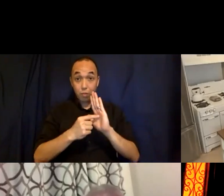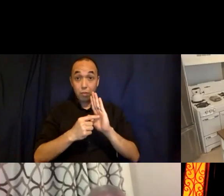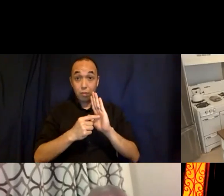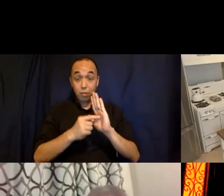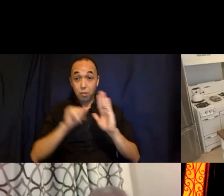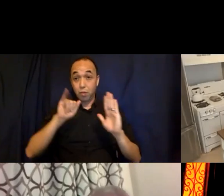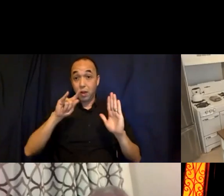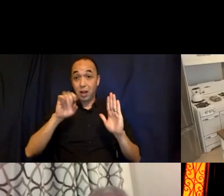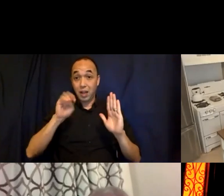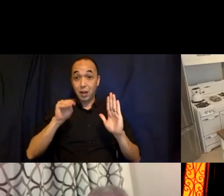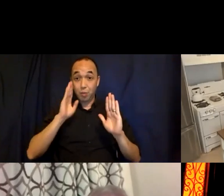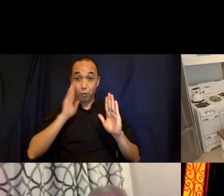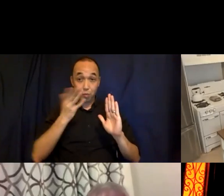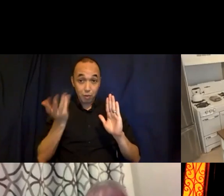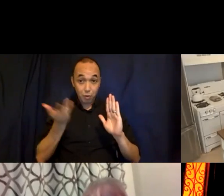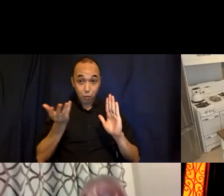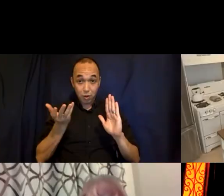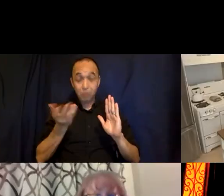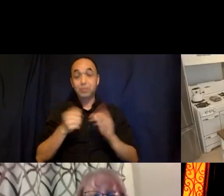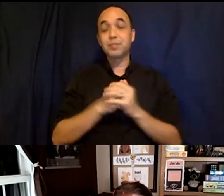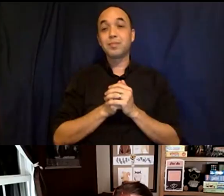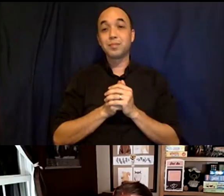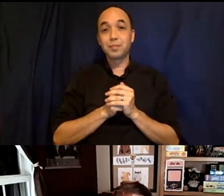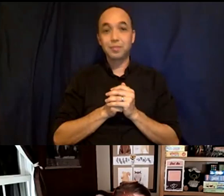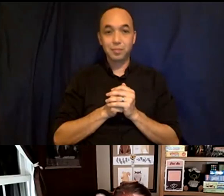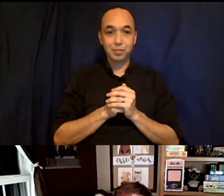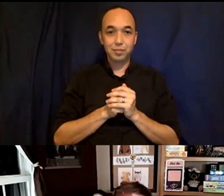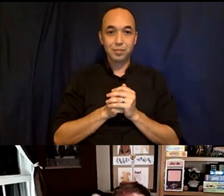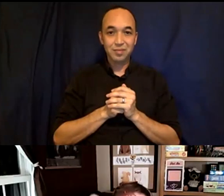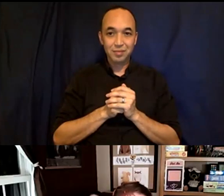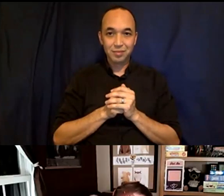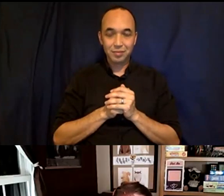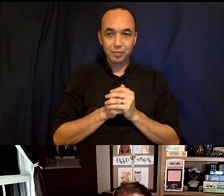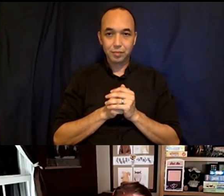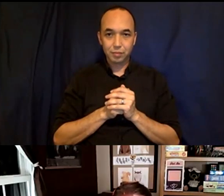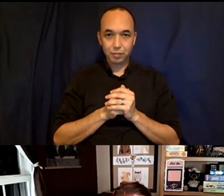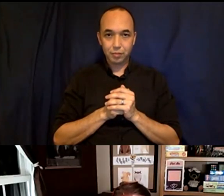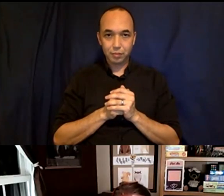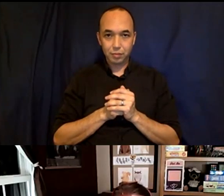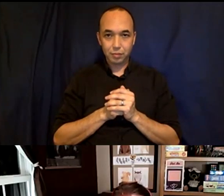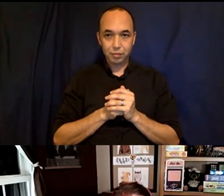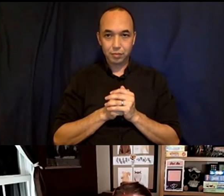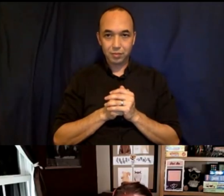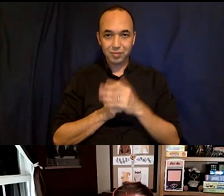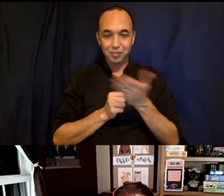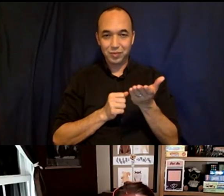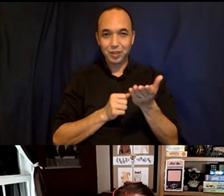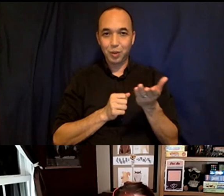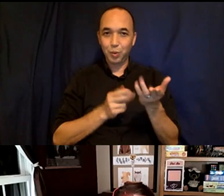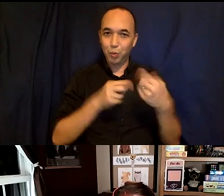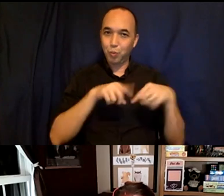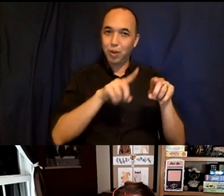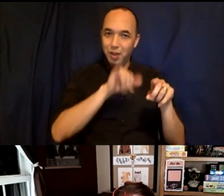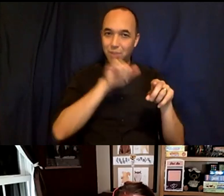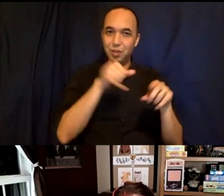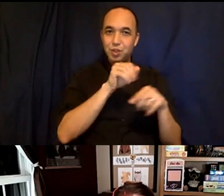here will be that's been written as Jake Bakes here, producer, actor extraordinaire, baker,